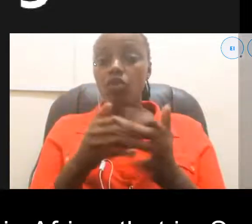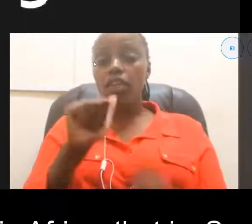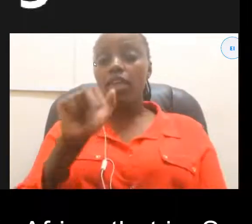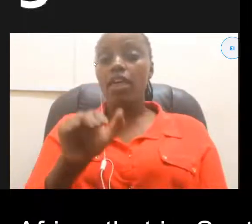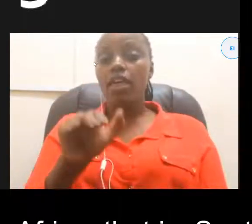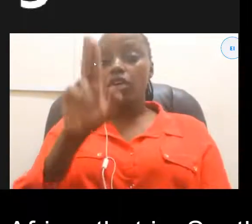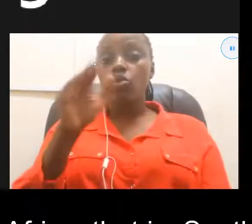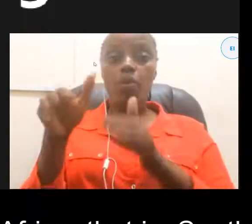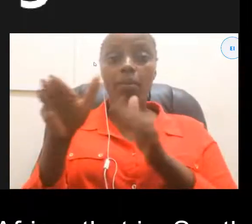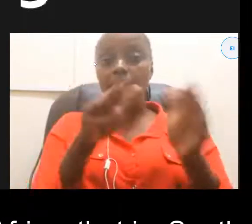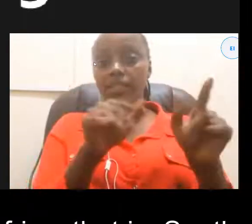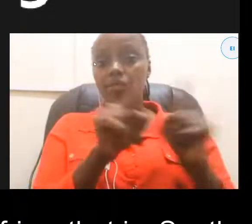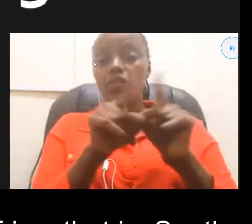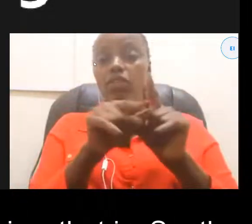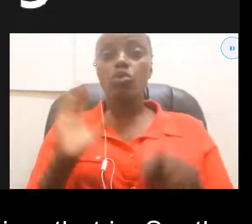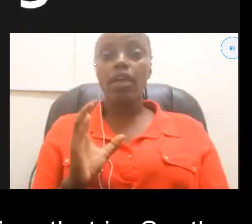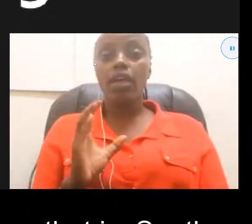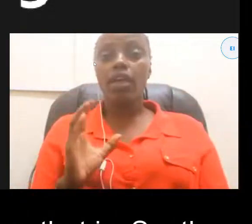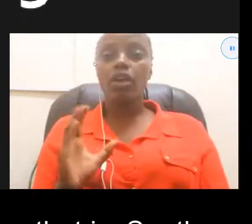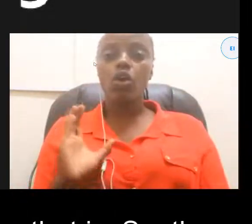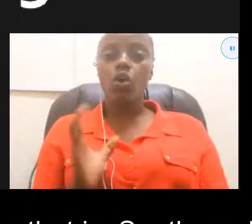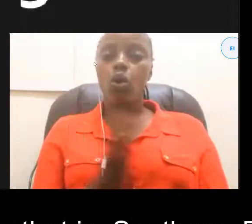mechanisms and the committee in particular.